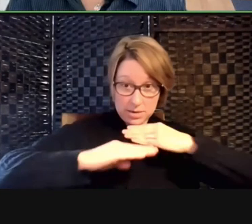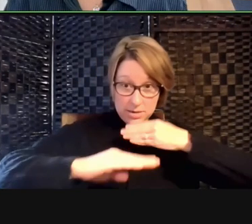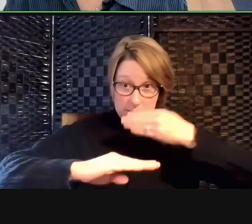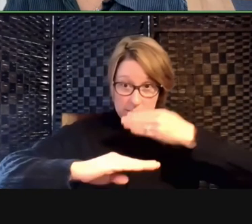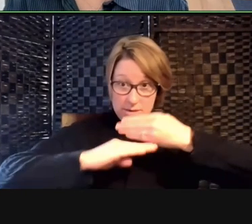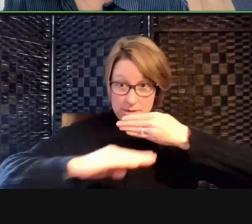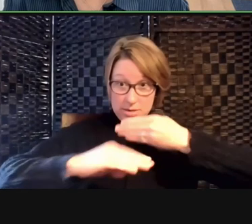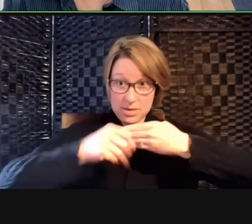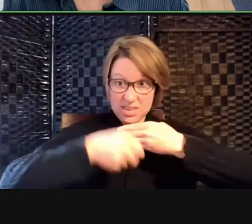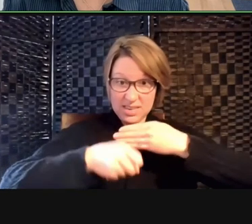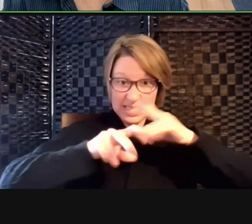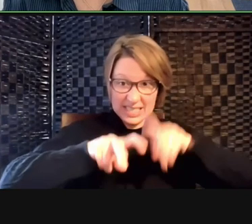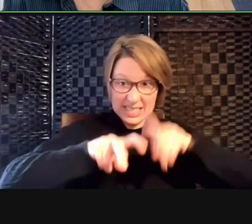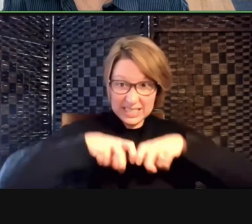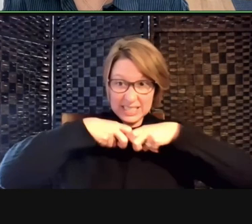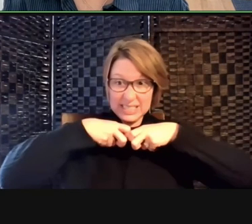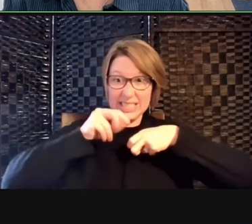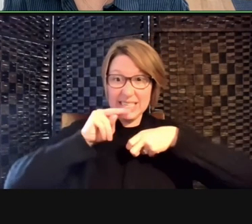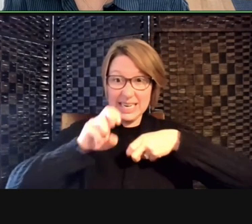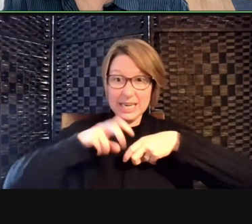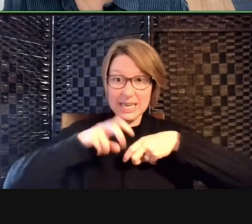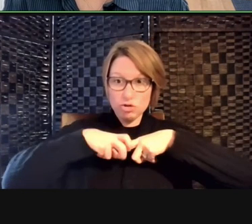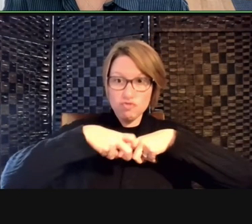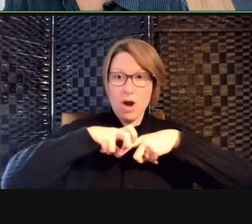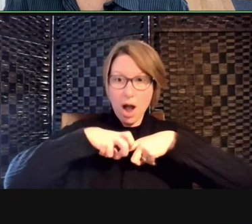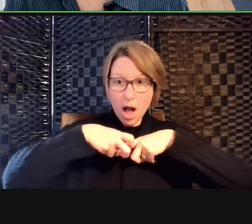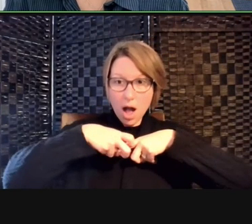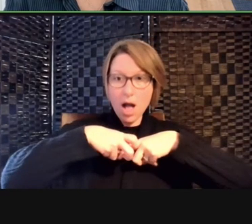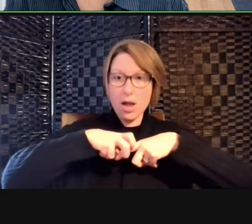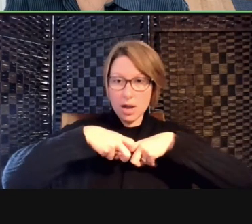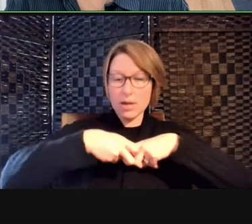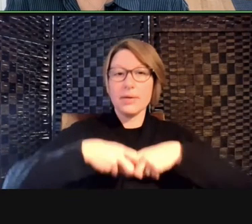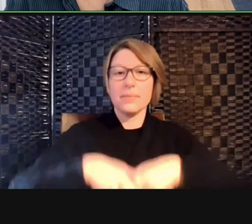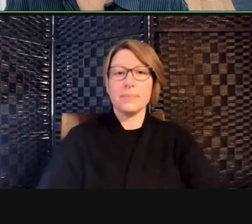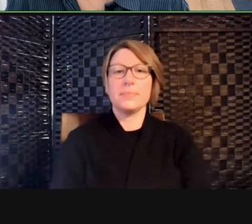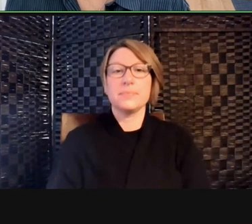going to get her knees up and she's going to start to rock